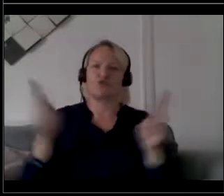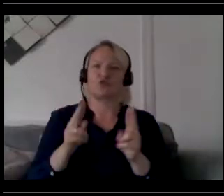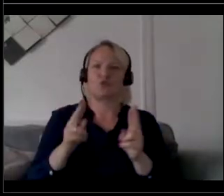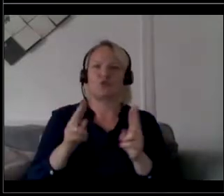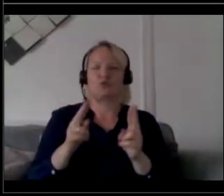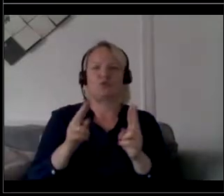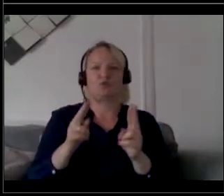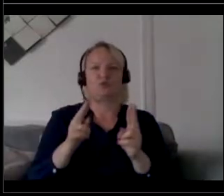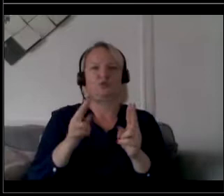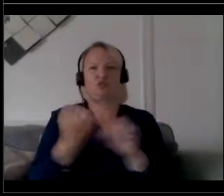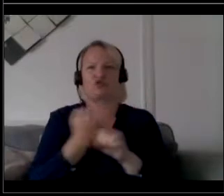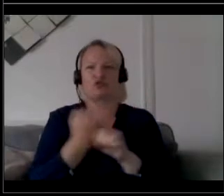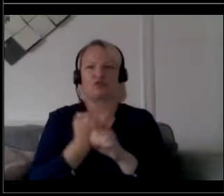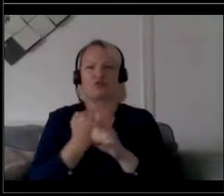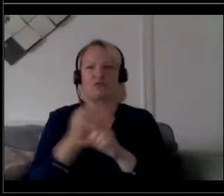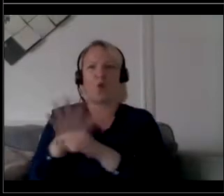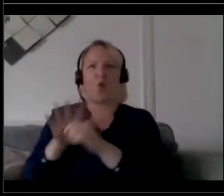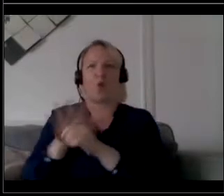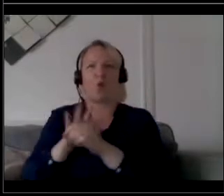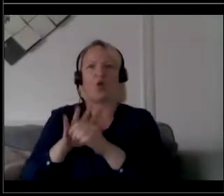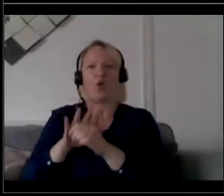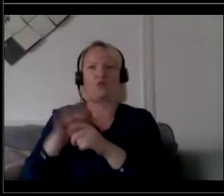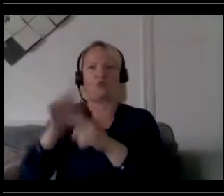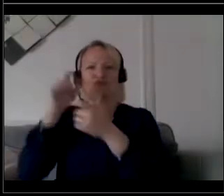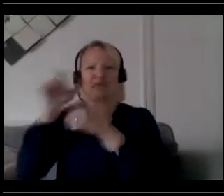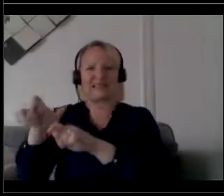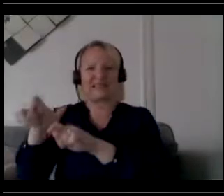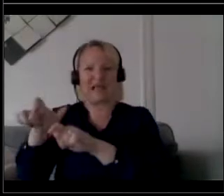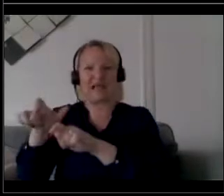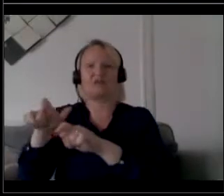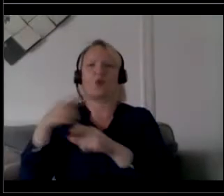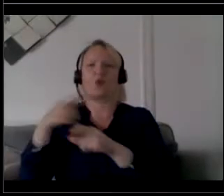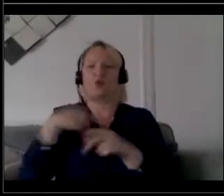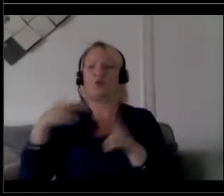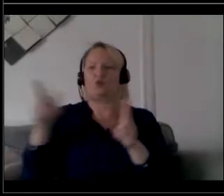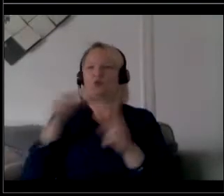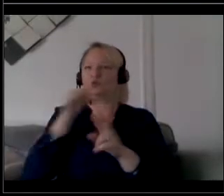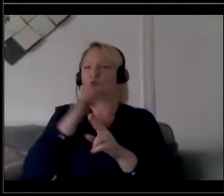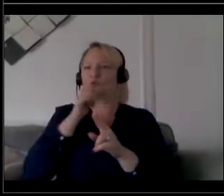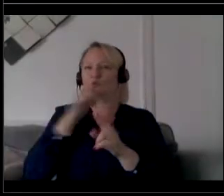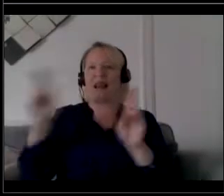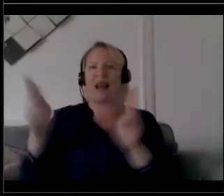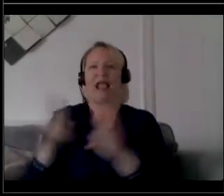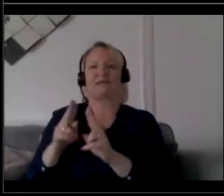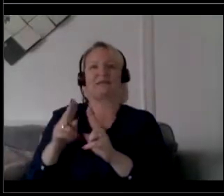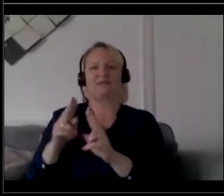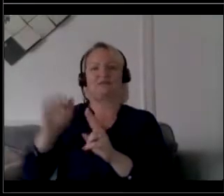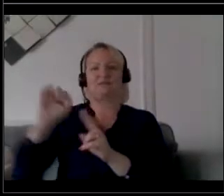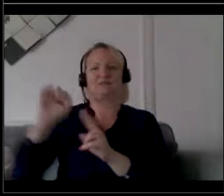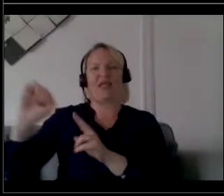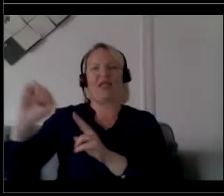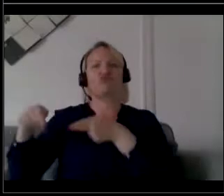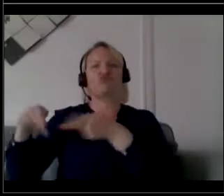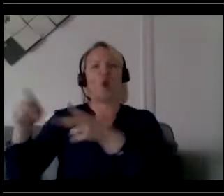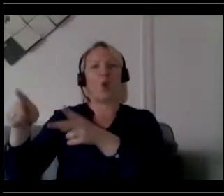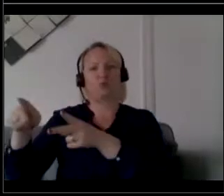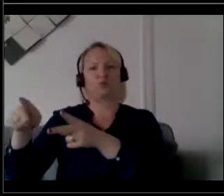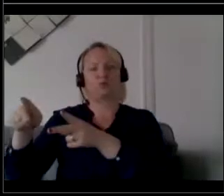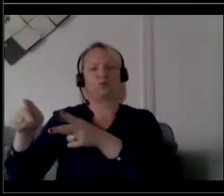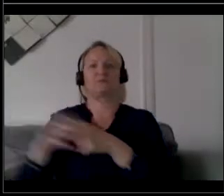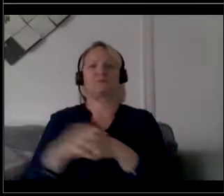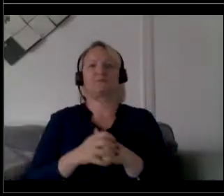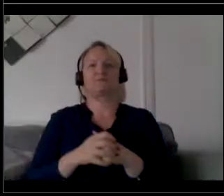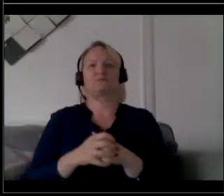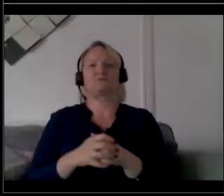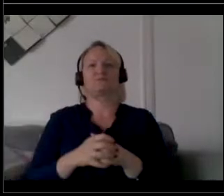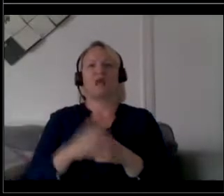residents, including reducing the use of the local roads by the construction vehicles. And then to